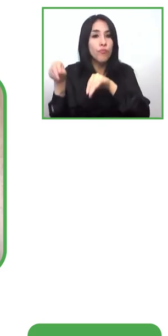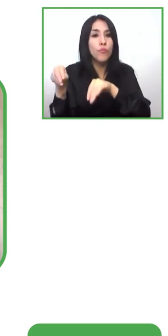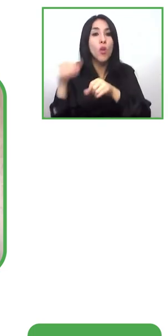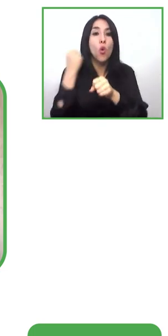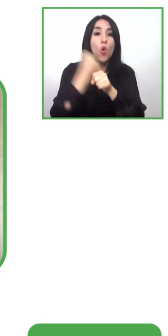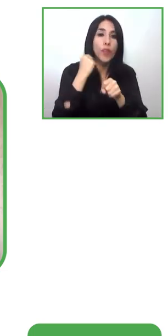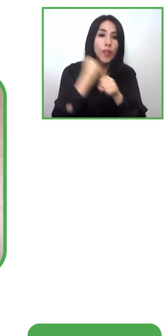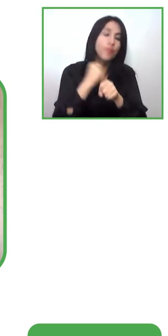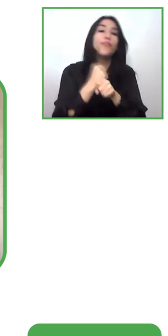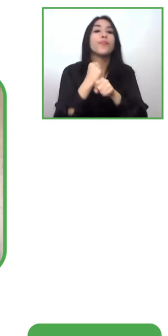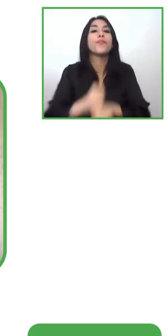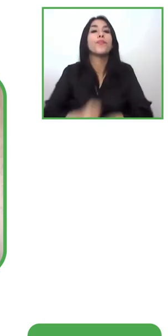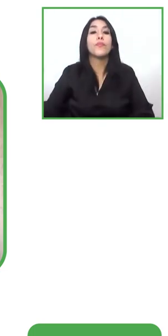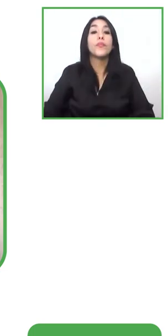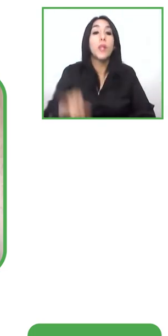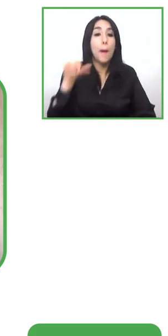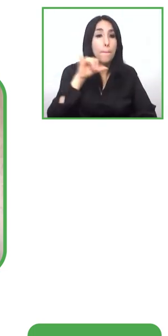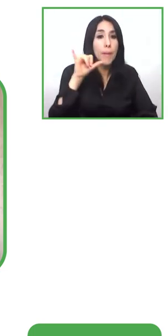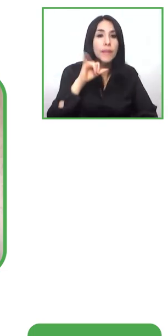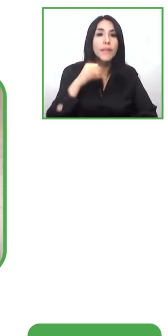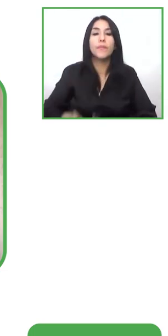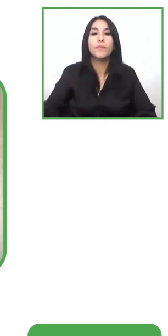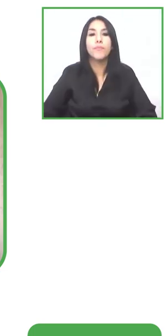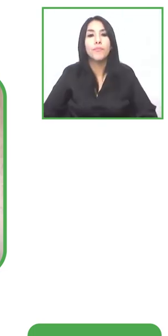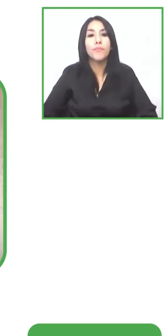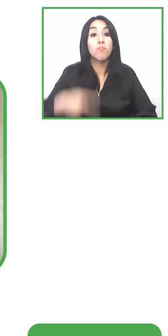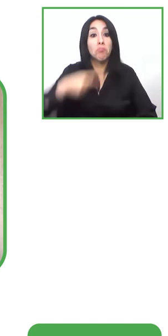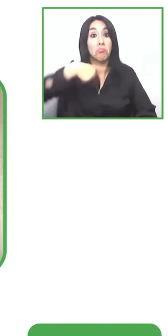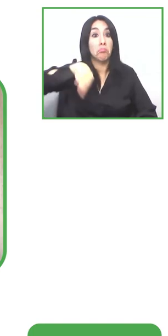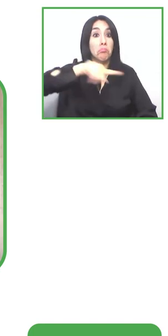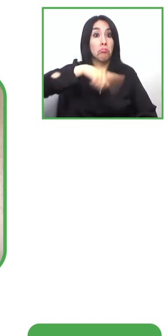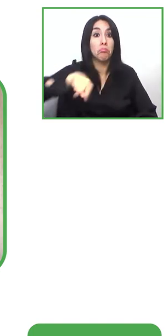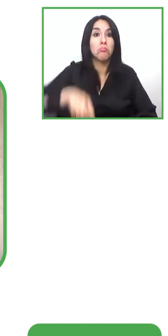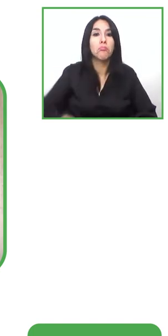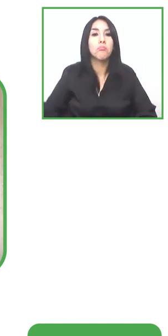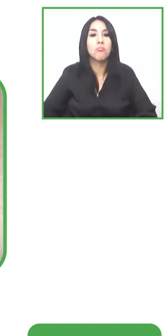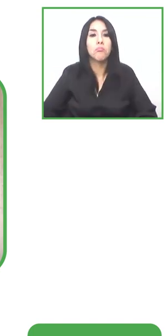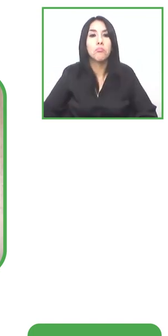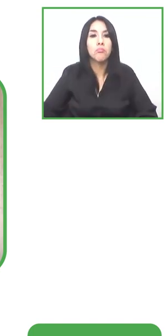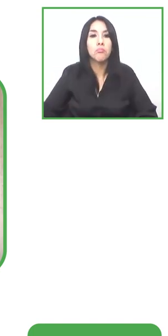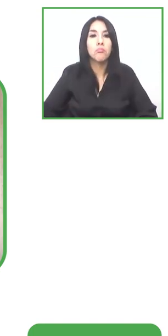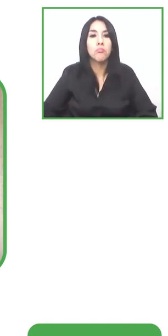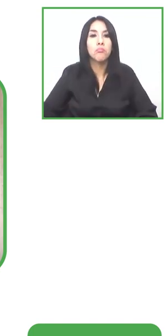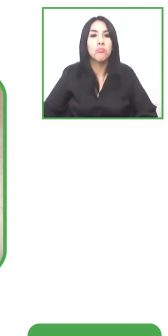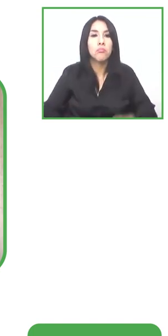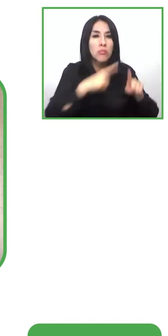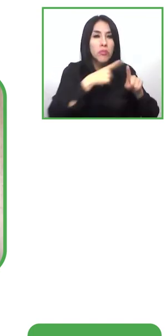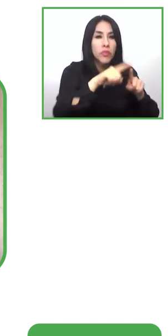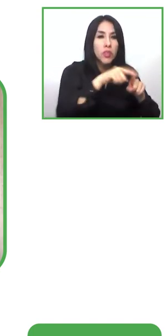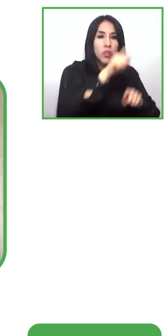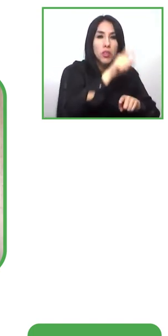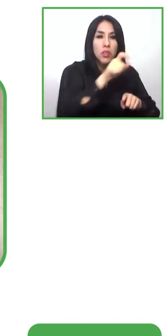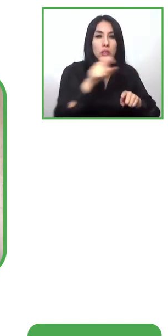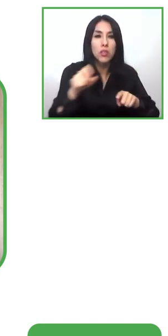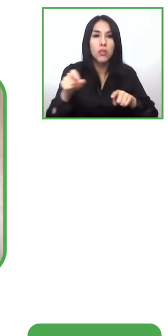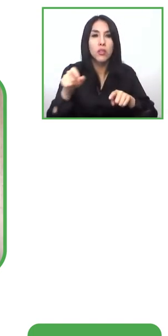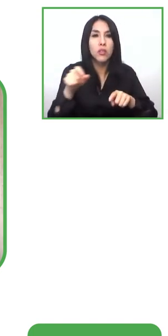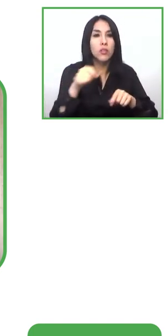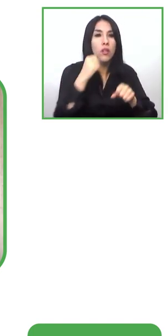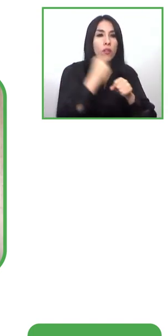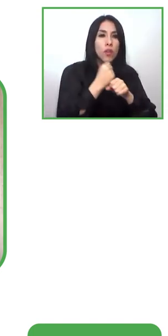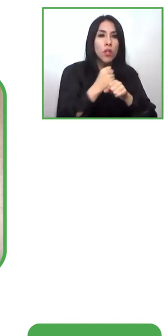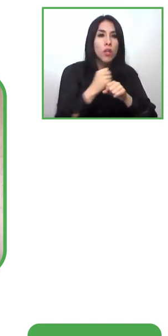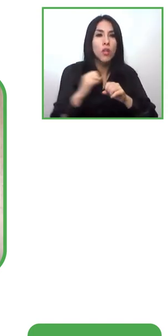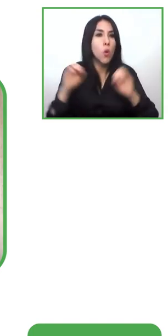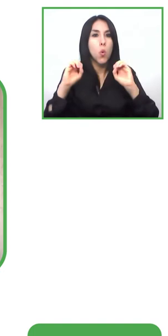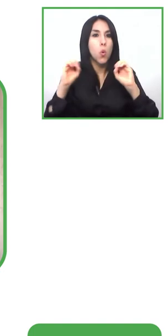period so that now as we're coming out of COVID, we're in a better position to continue to scale up and grow. We were also able to